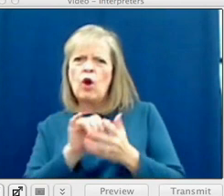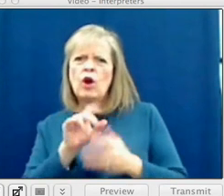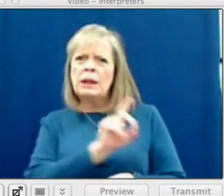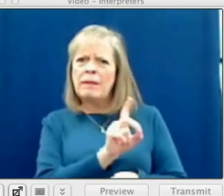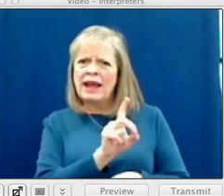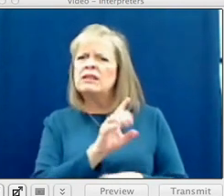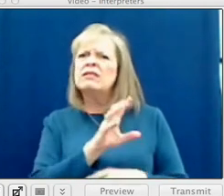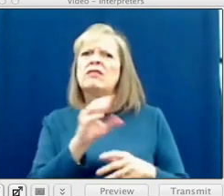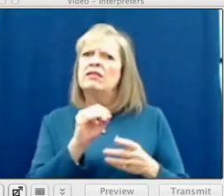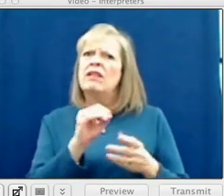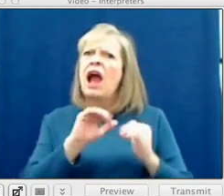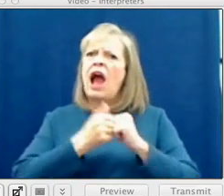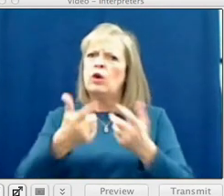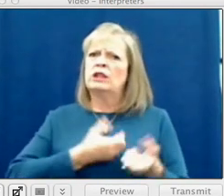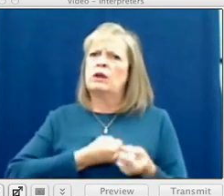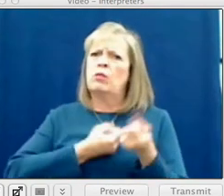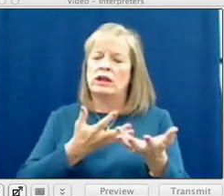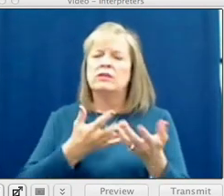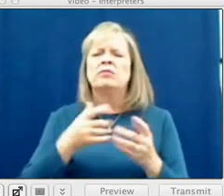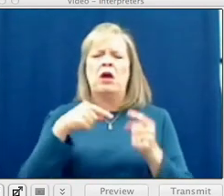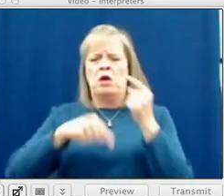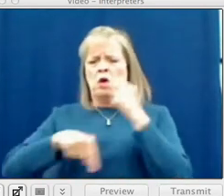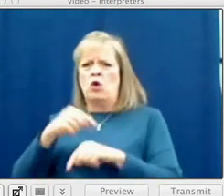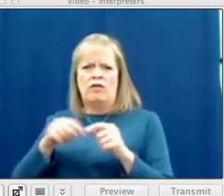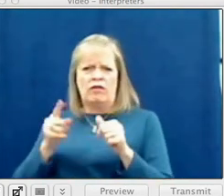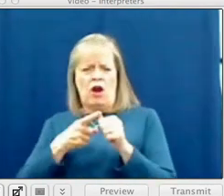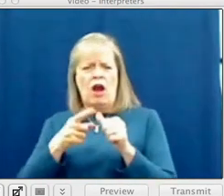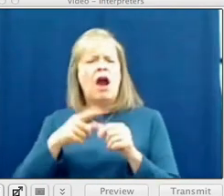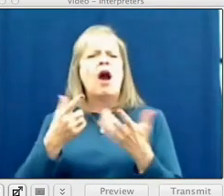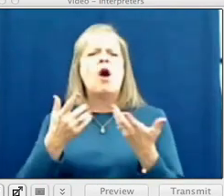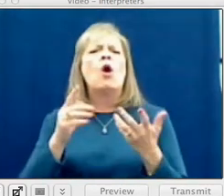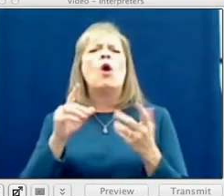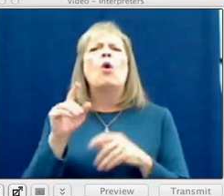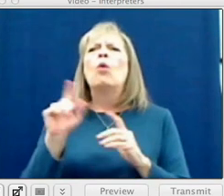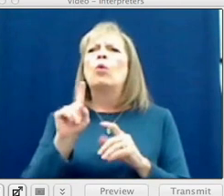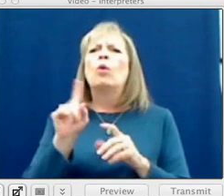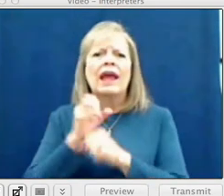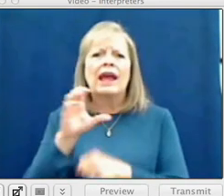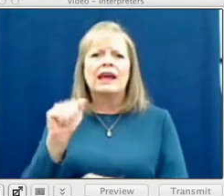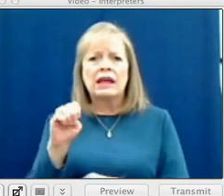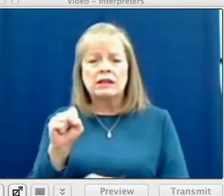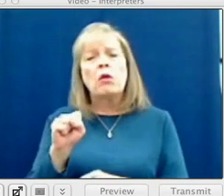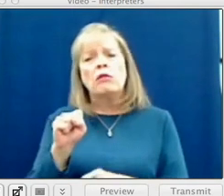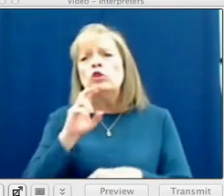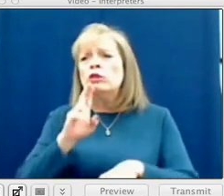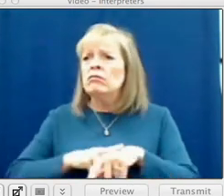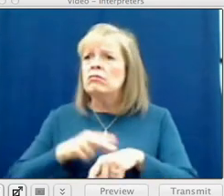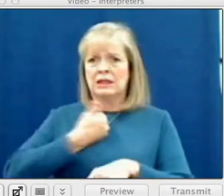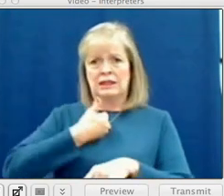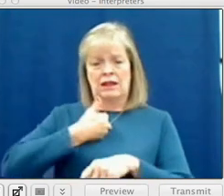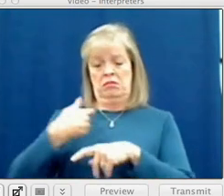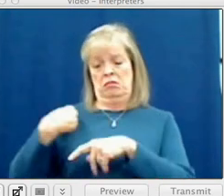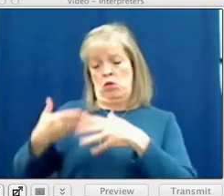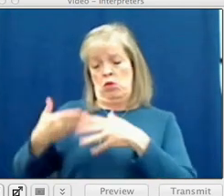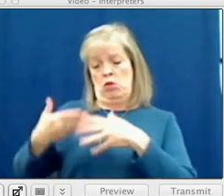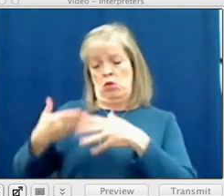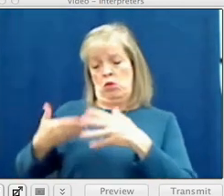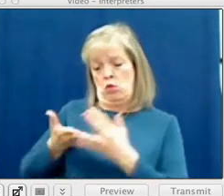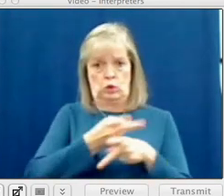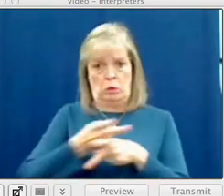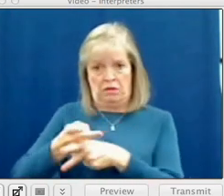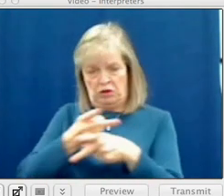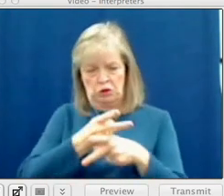And first, let me say how I get these cases. I get them through supervision, but I usually ask people when I